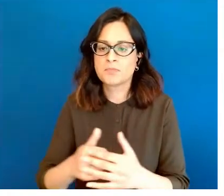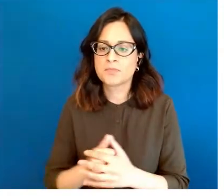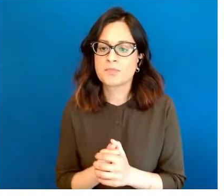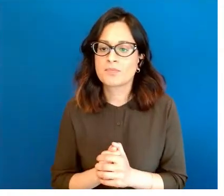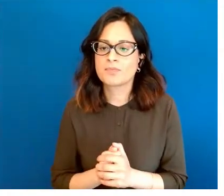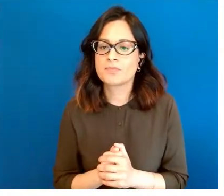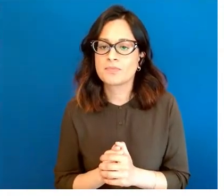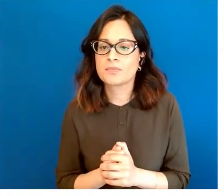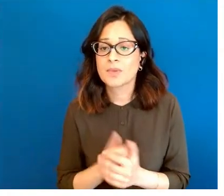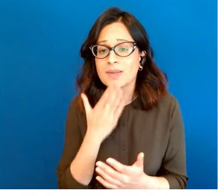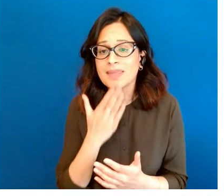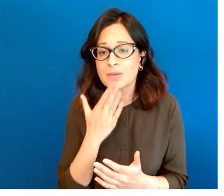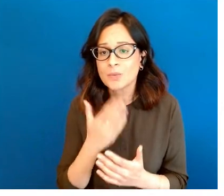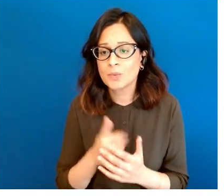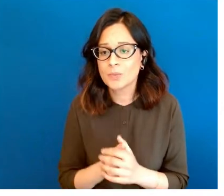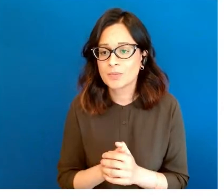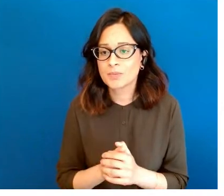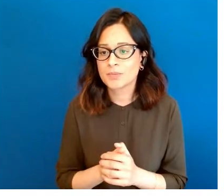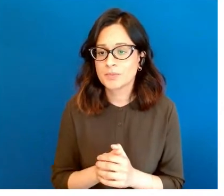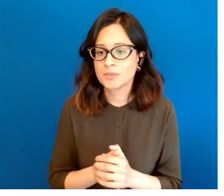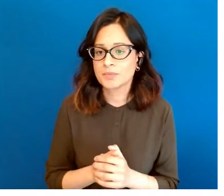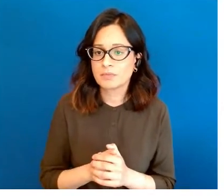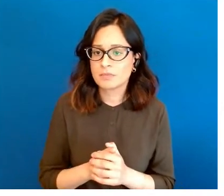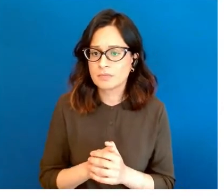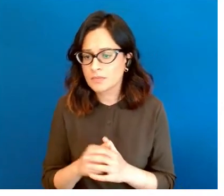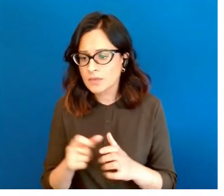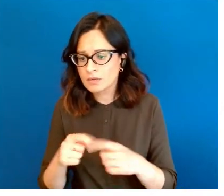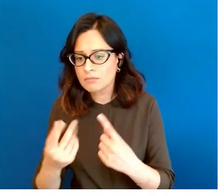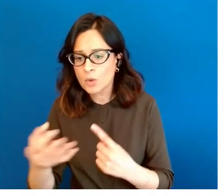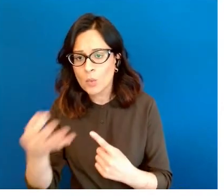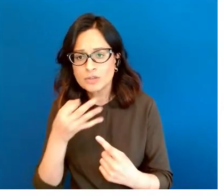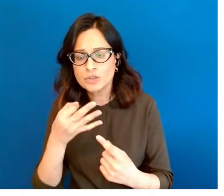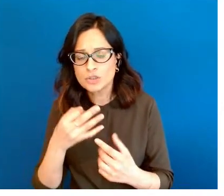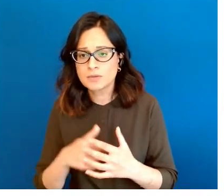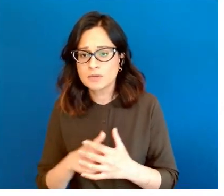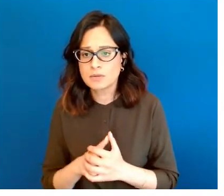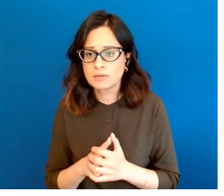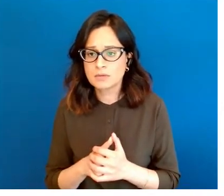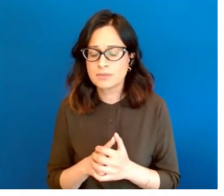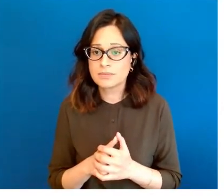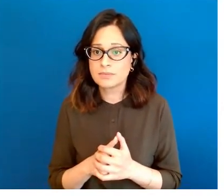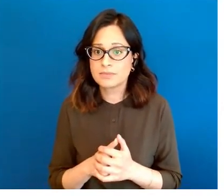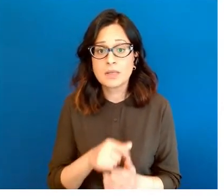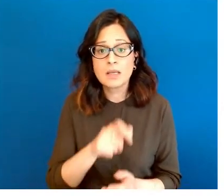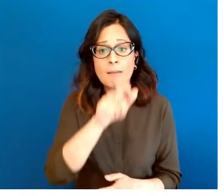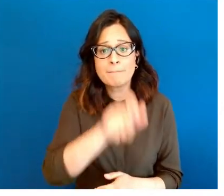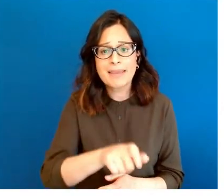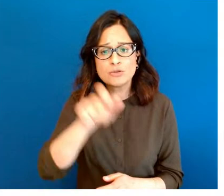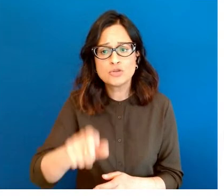Thank you. There's another question here, how to assess patients.